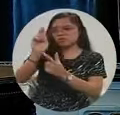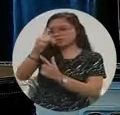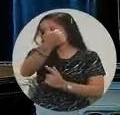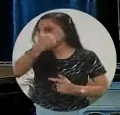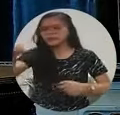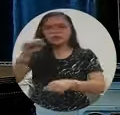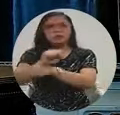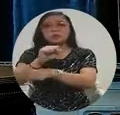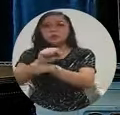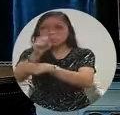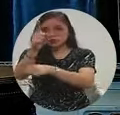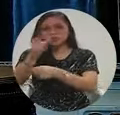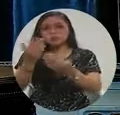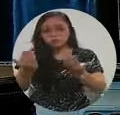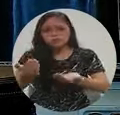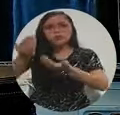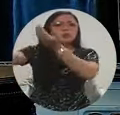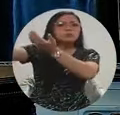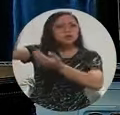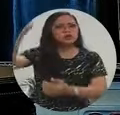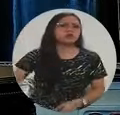or anything.